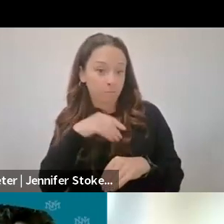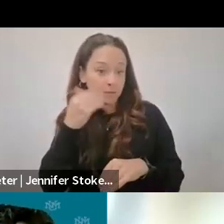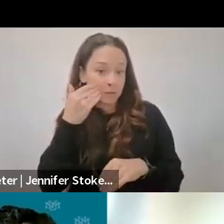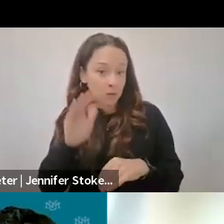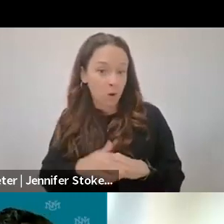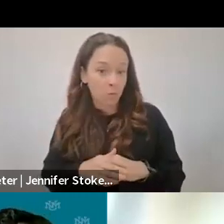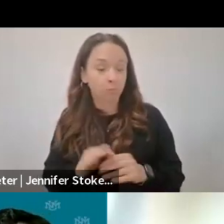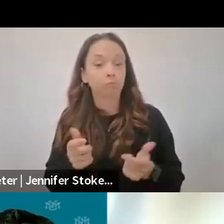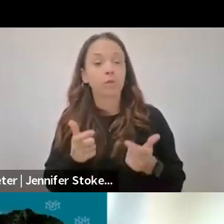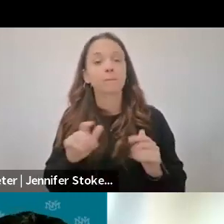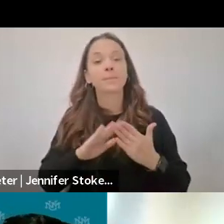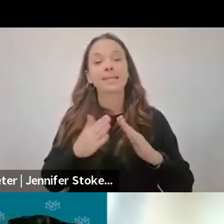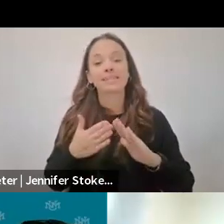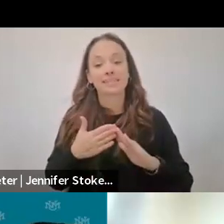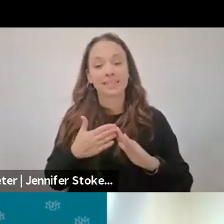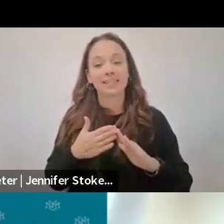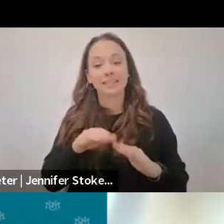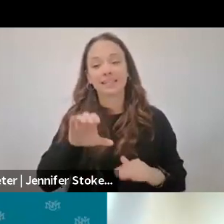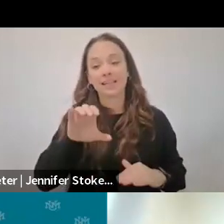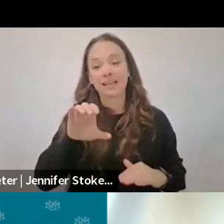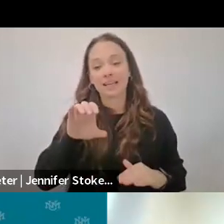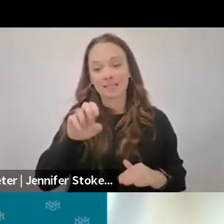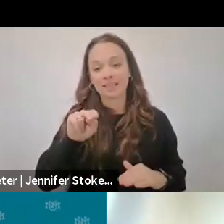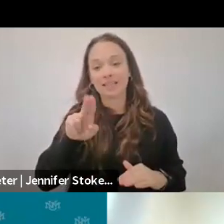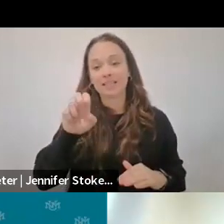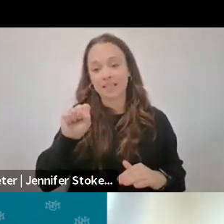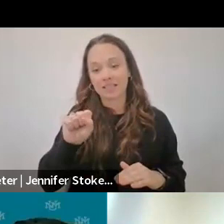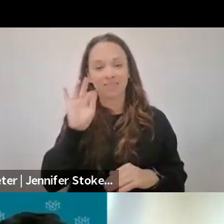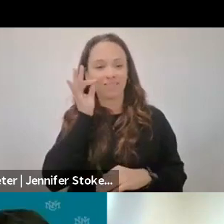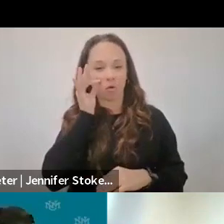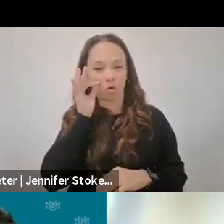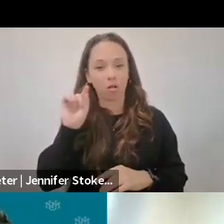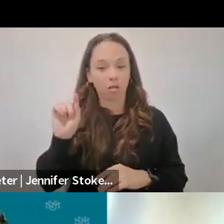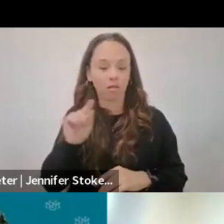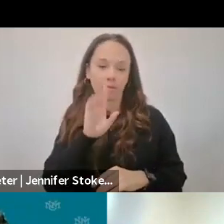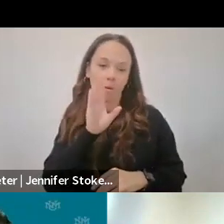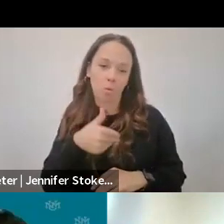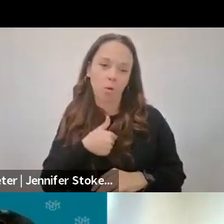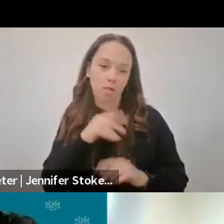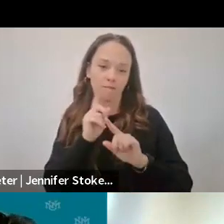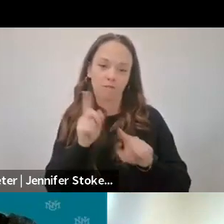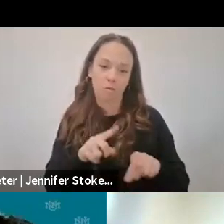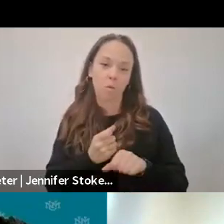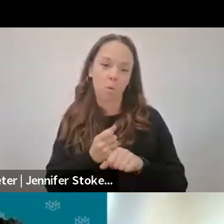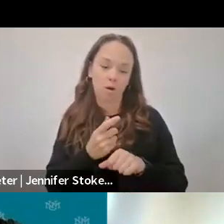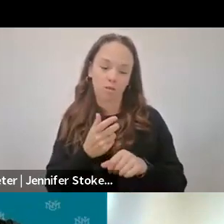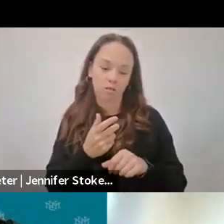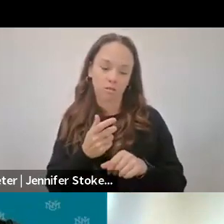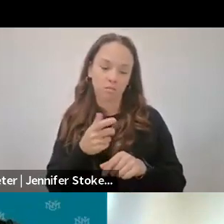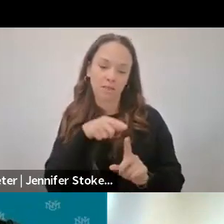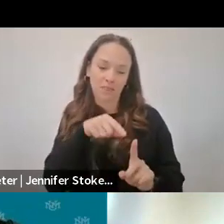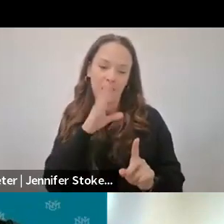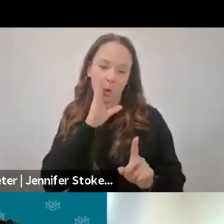cities, the Census Department or the Census, Federal Census actually does have reports that come out and they estimate